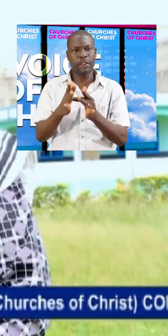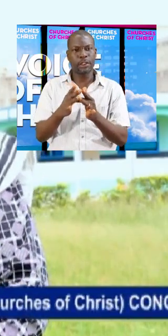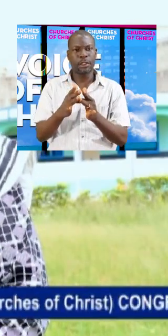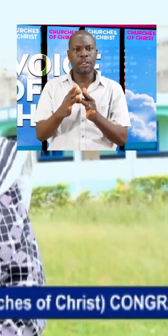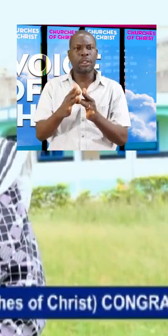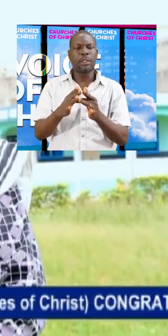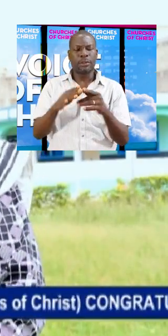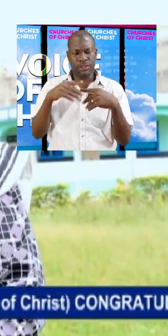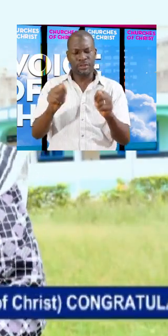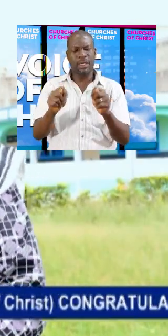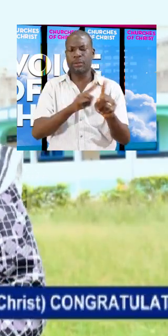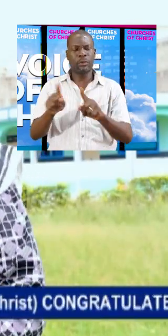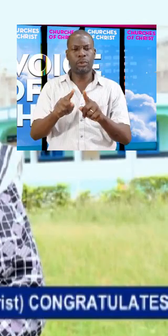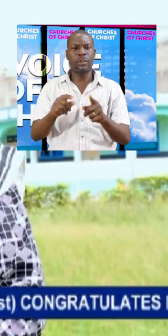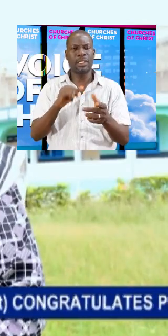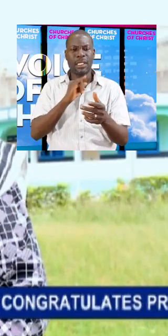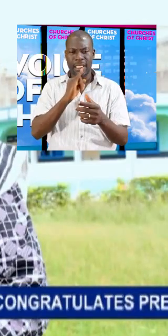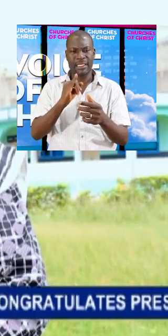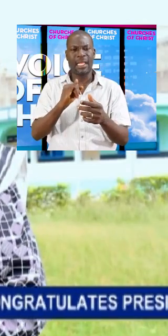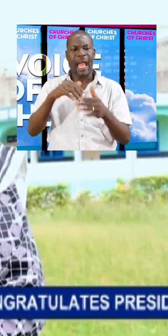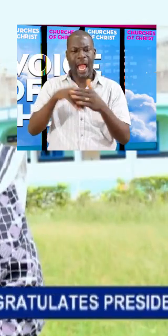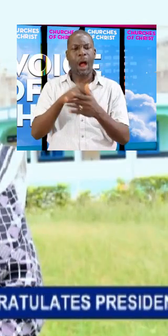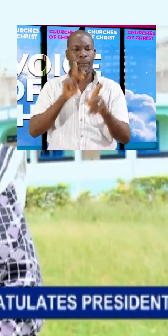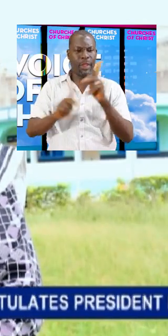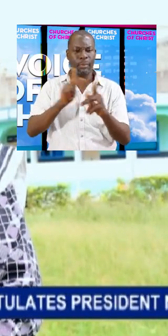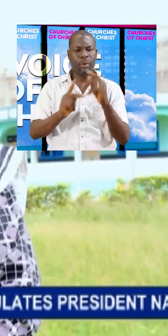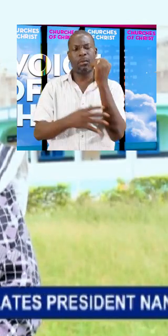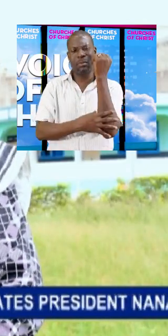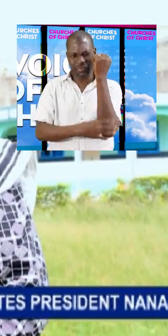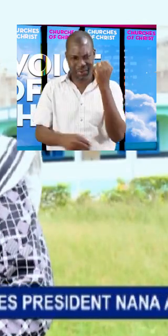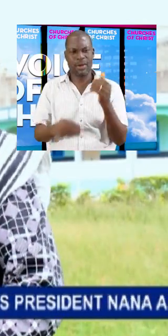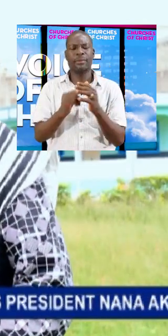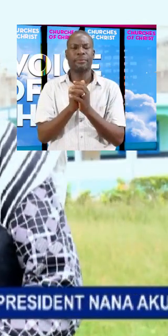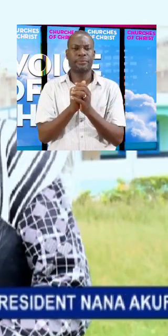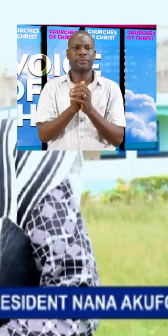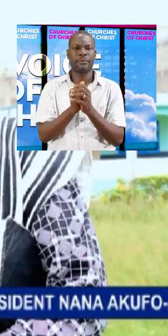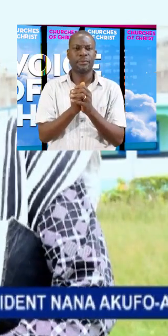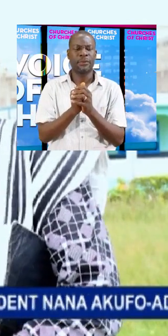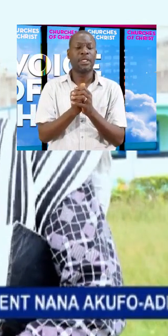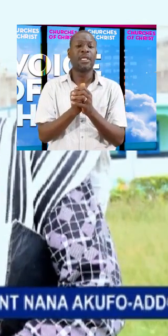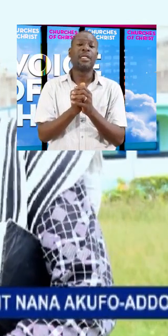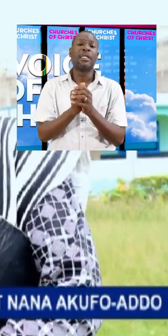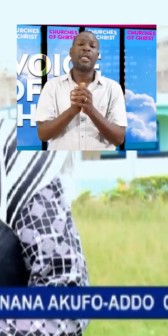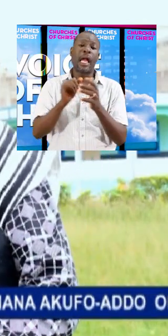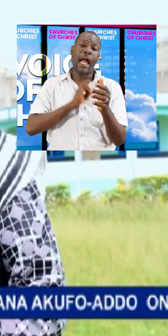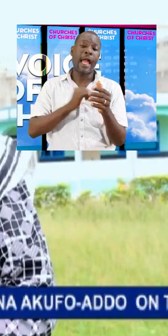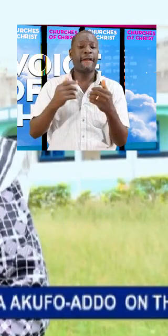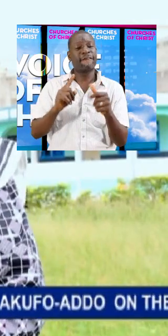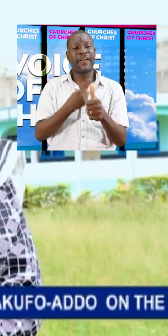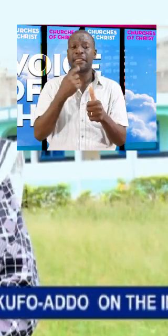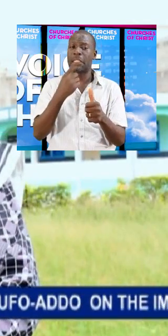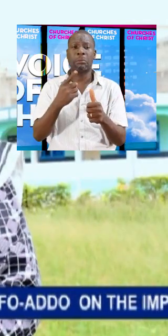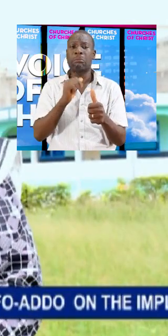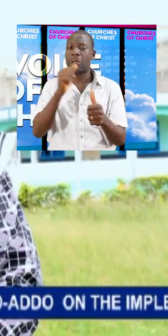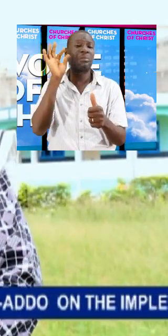ho kese ene enkrofo a o mo ahokyere mu medical ka cho se me me preachi